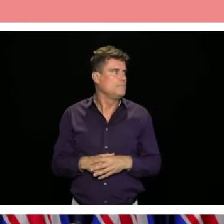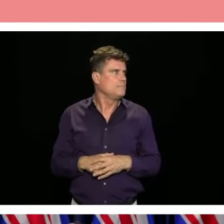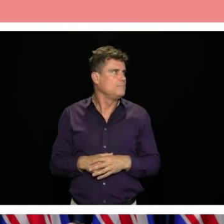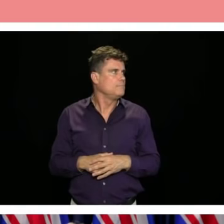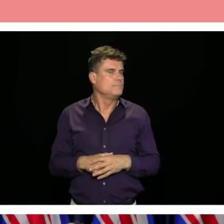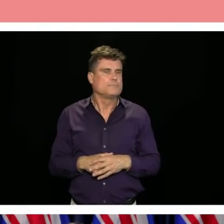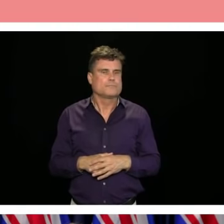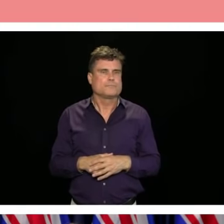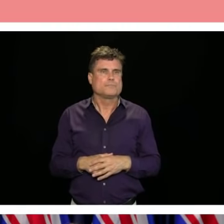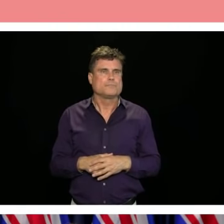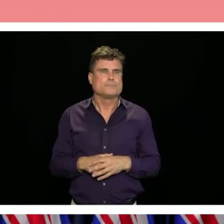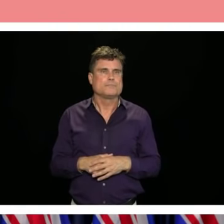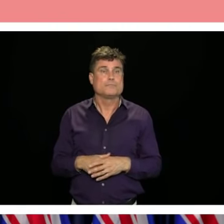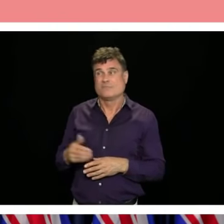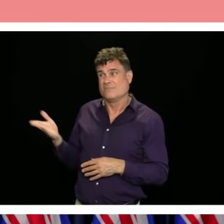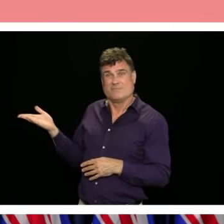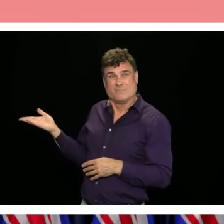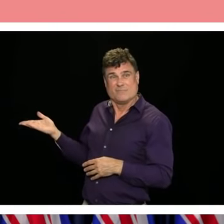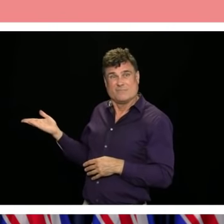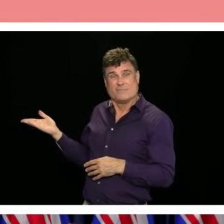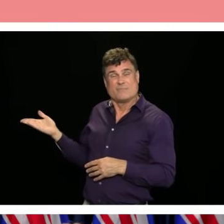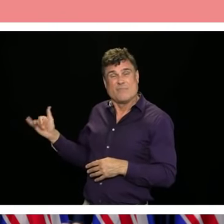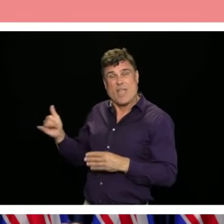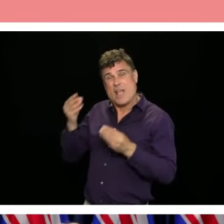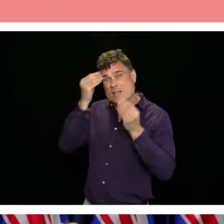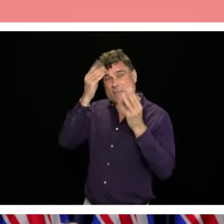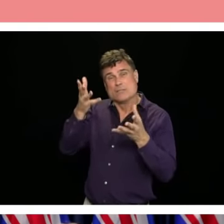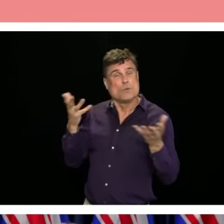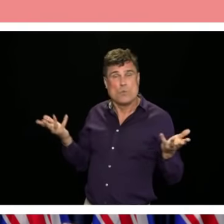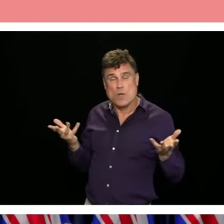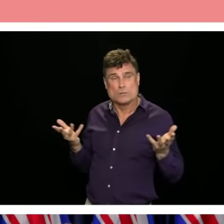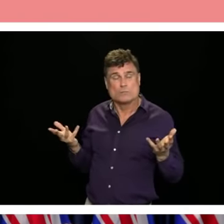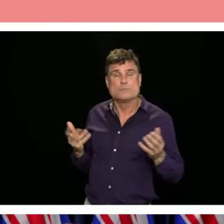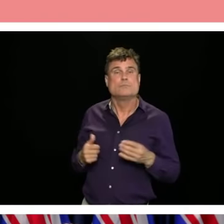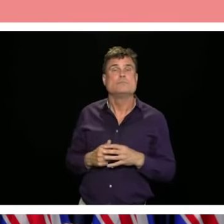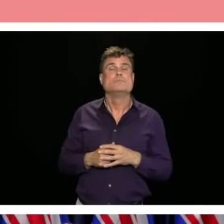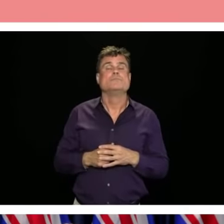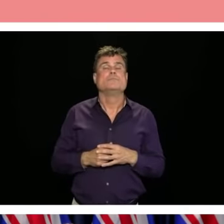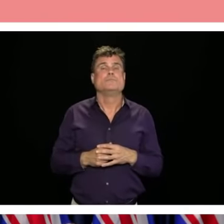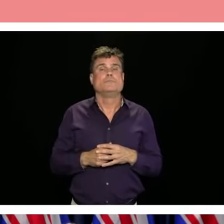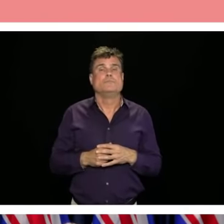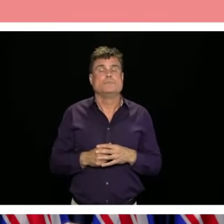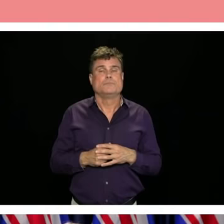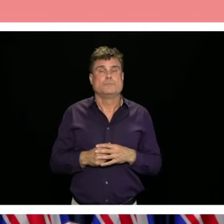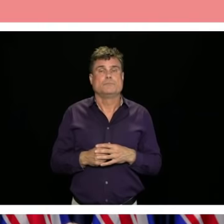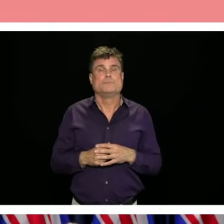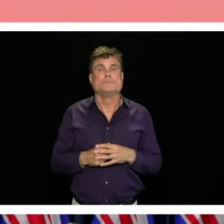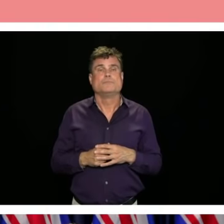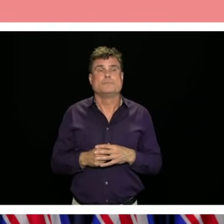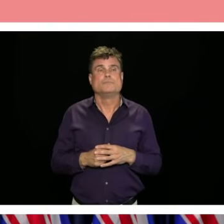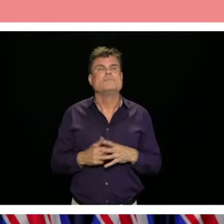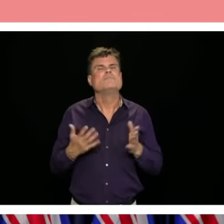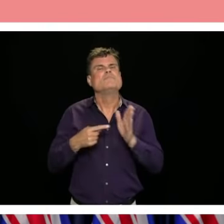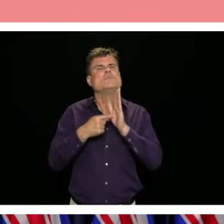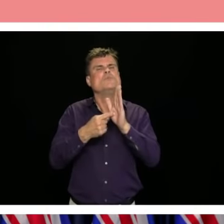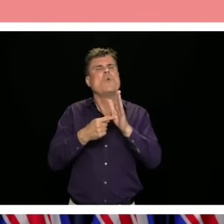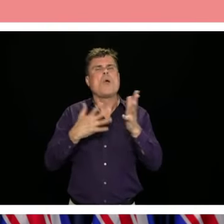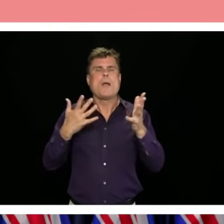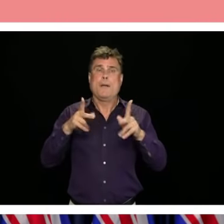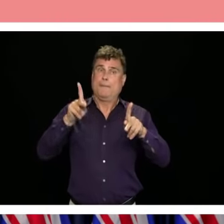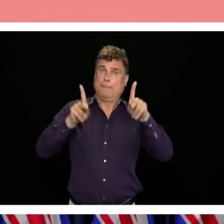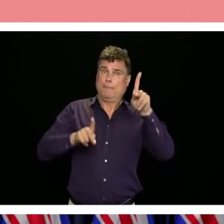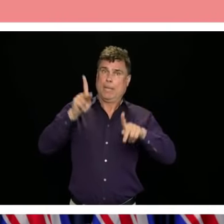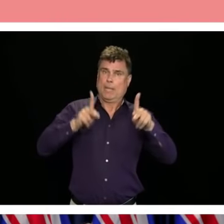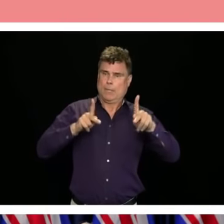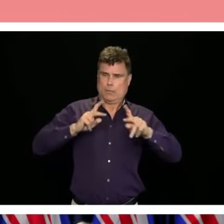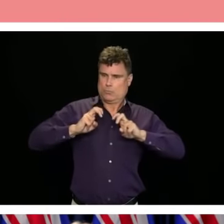and minimize the impact of this virus on our populations here in British Columbia. So finally, I'm going